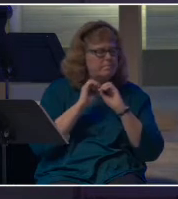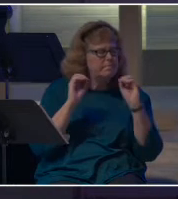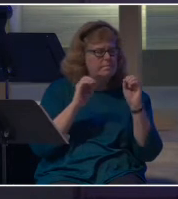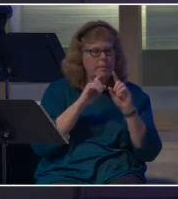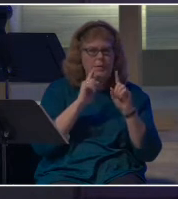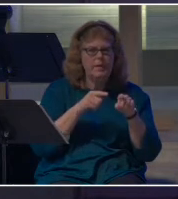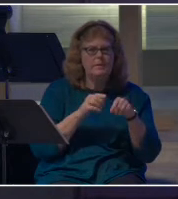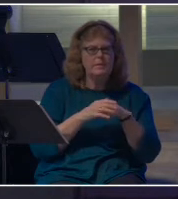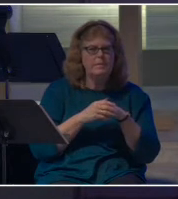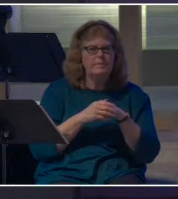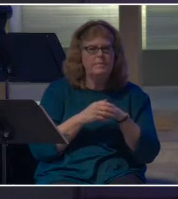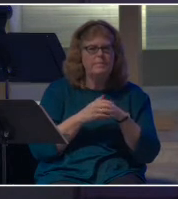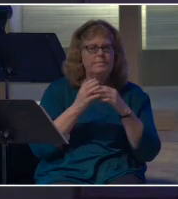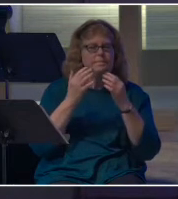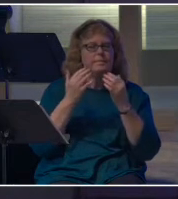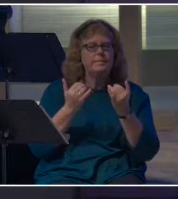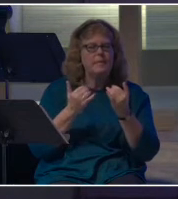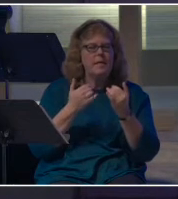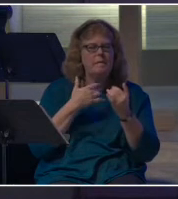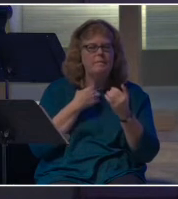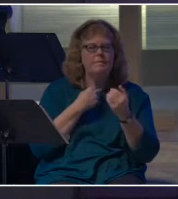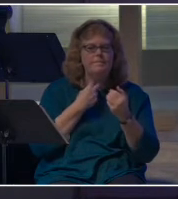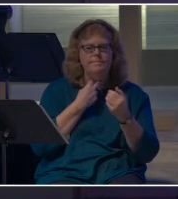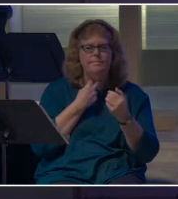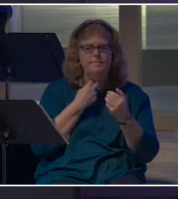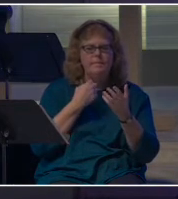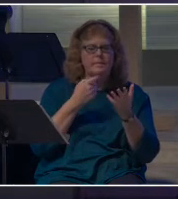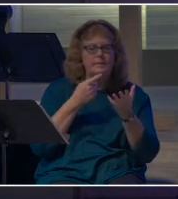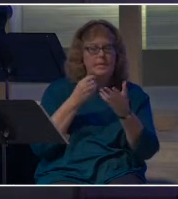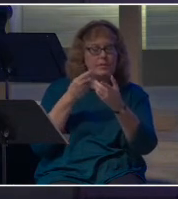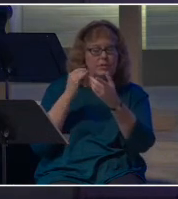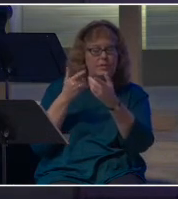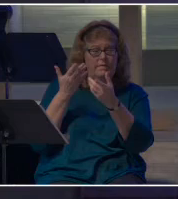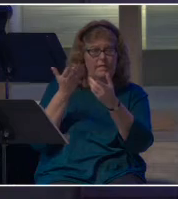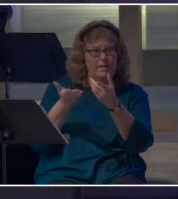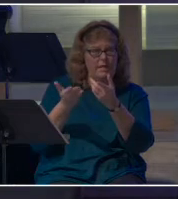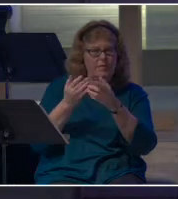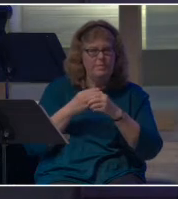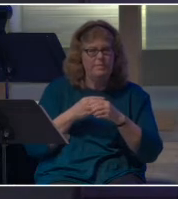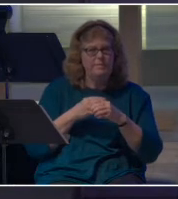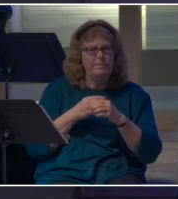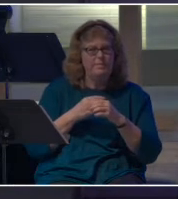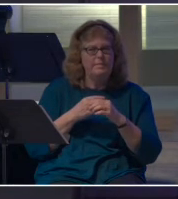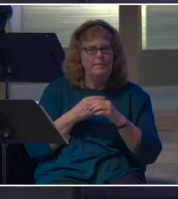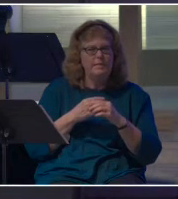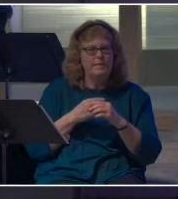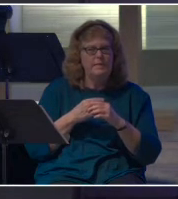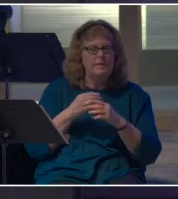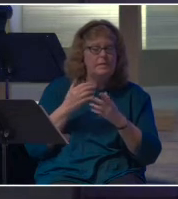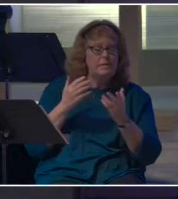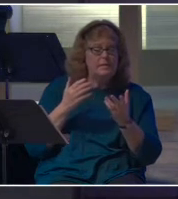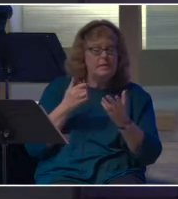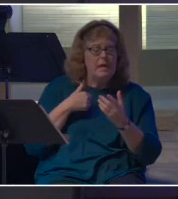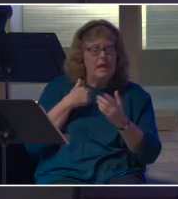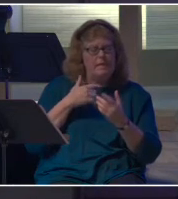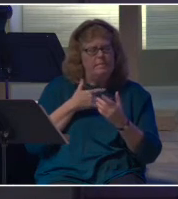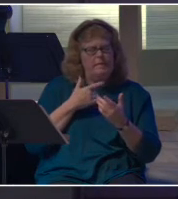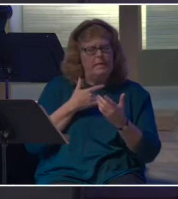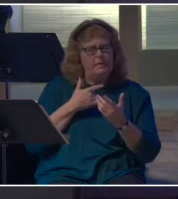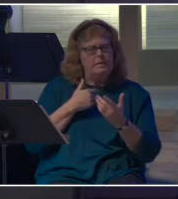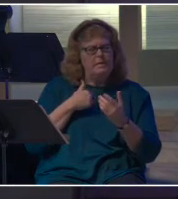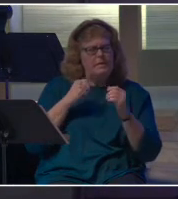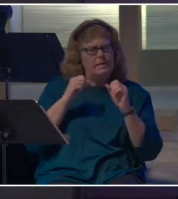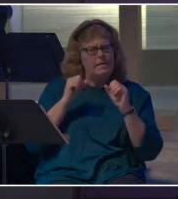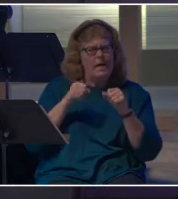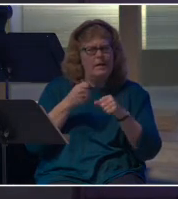Nobody answers. Well, now I'm at a crossroads here because that shovel is sitting there. So I reasoned to myself that I can